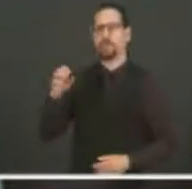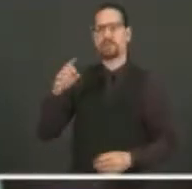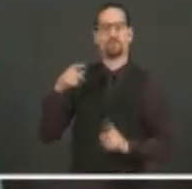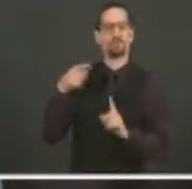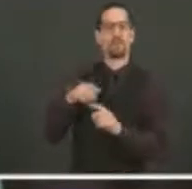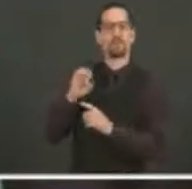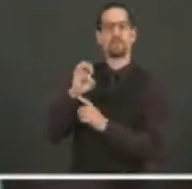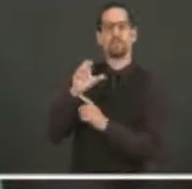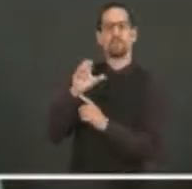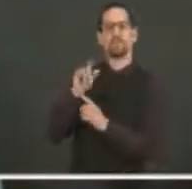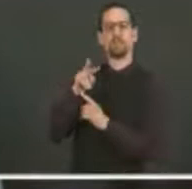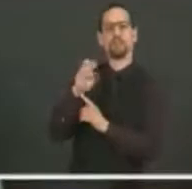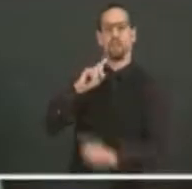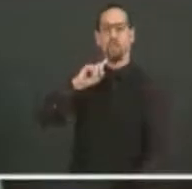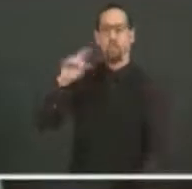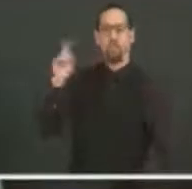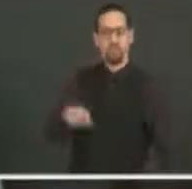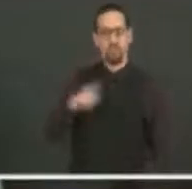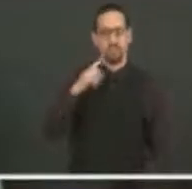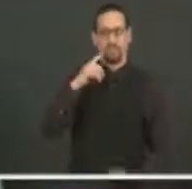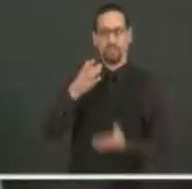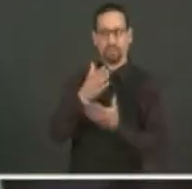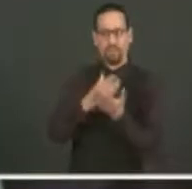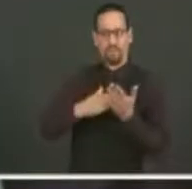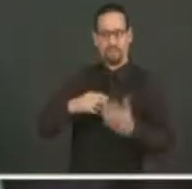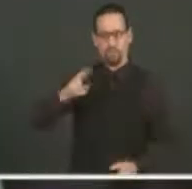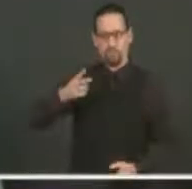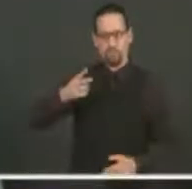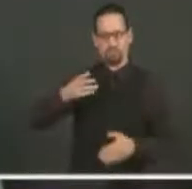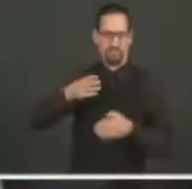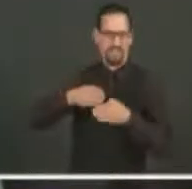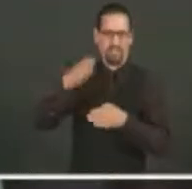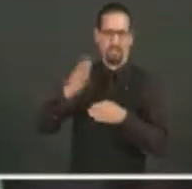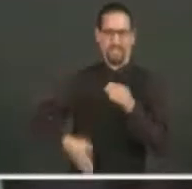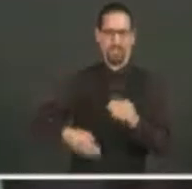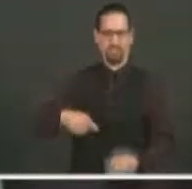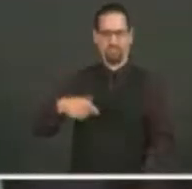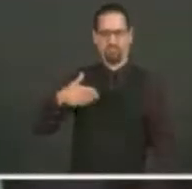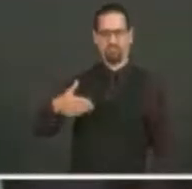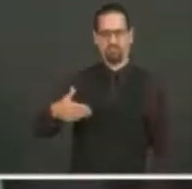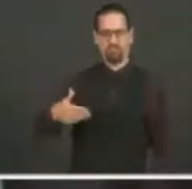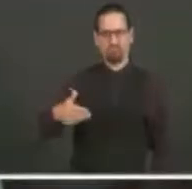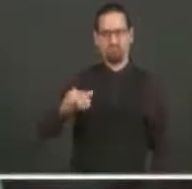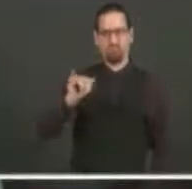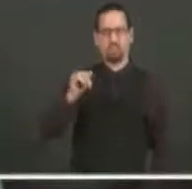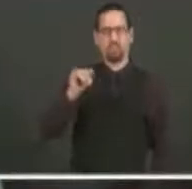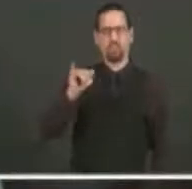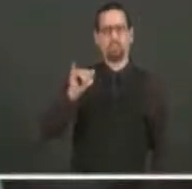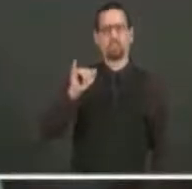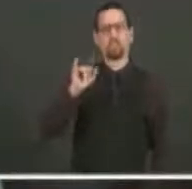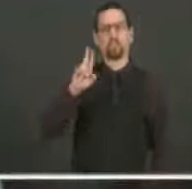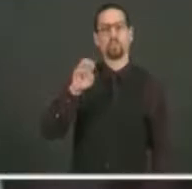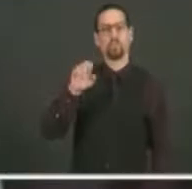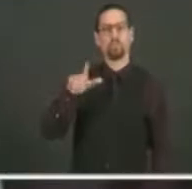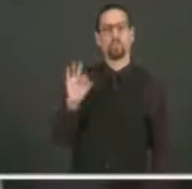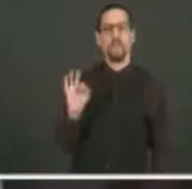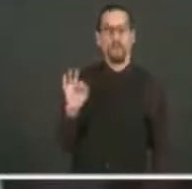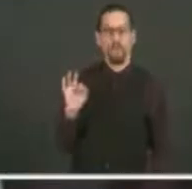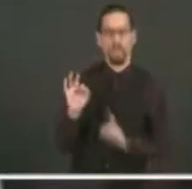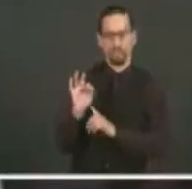to expire on June 29th. And I am